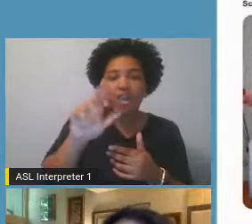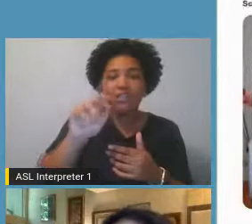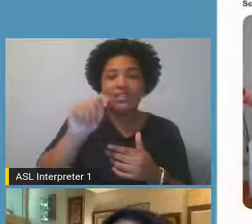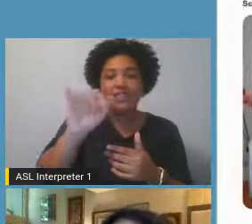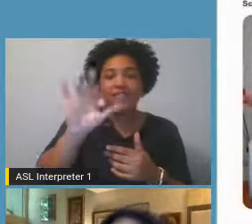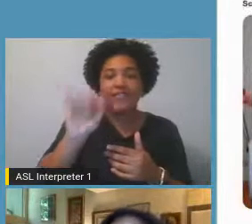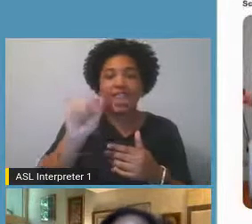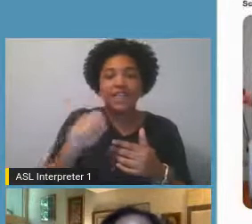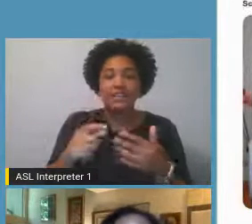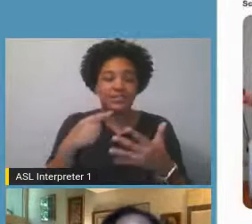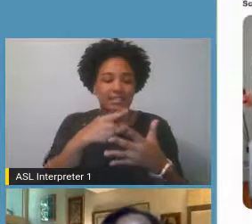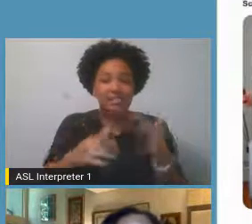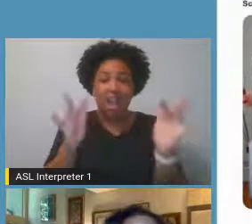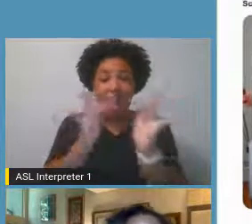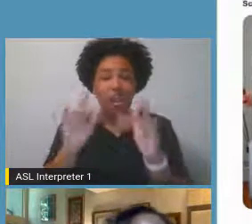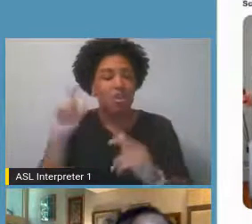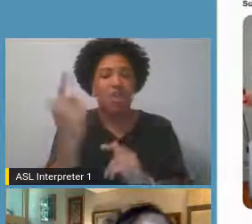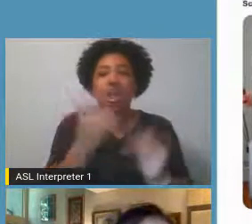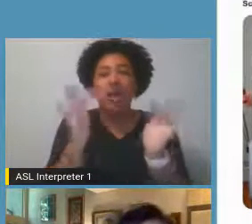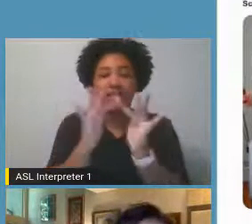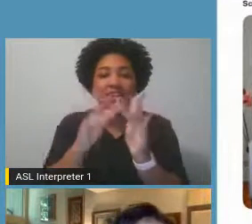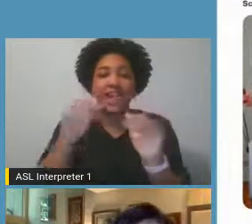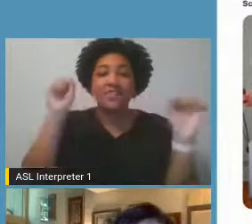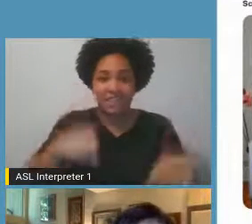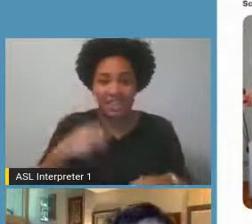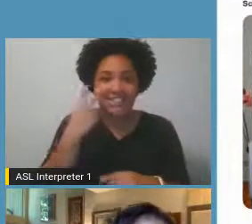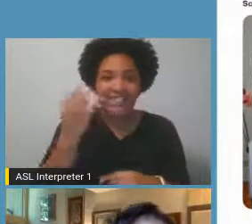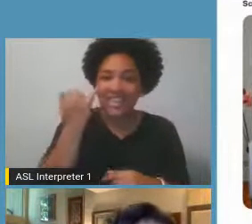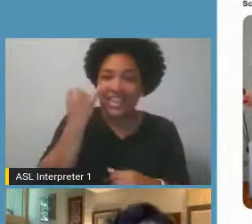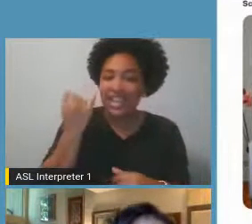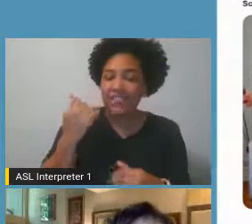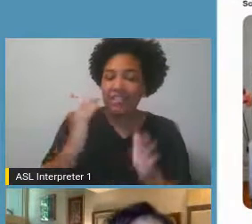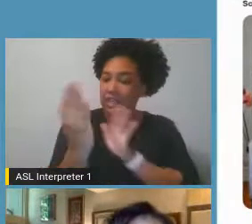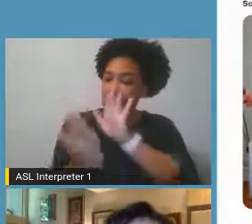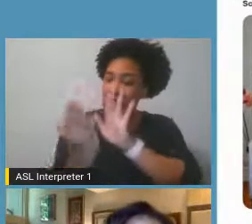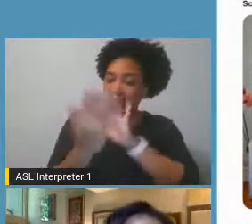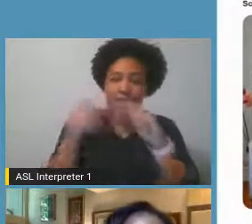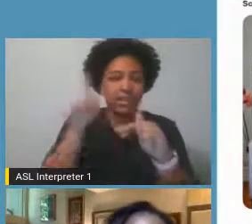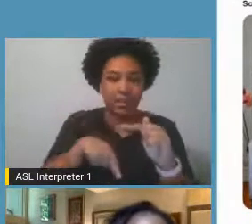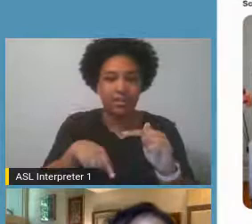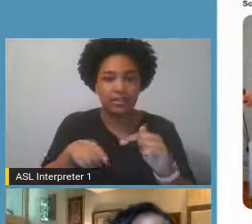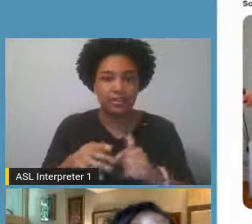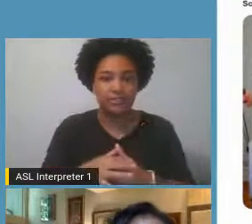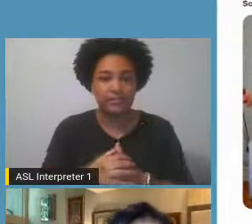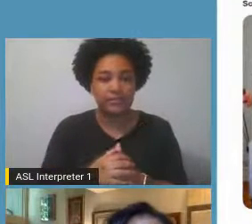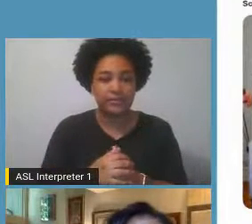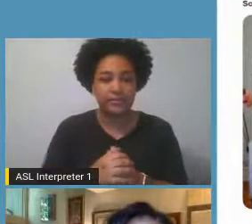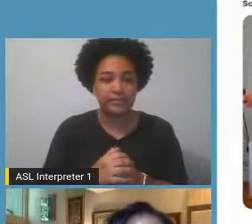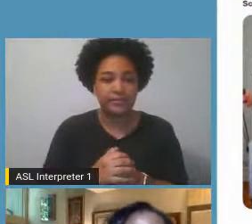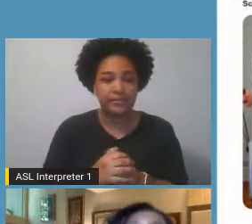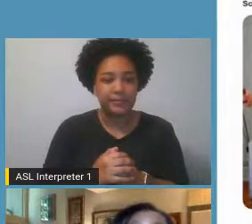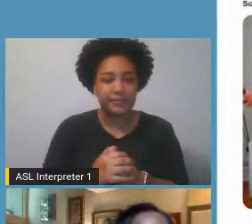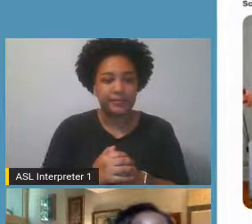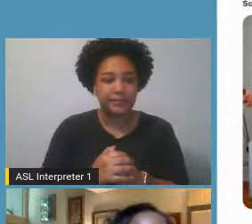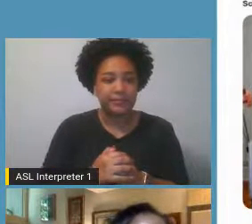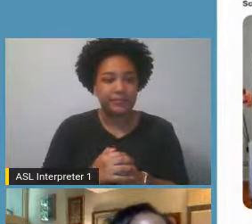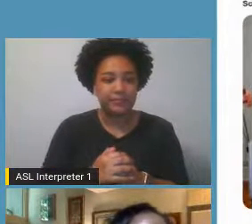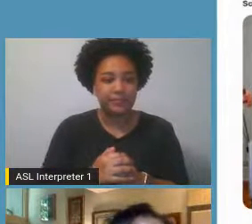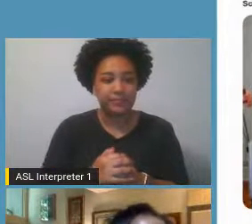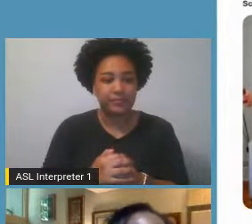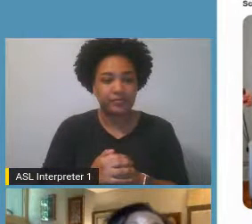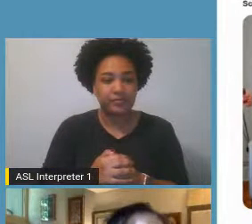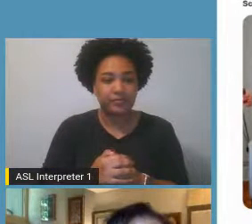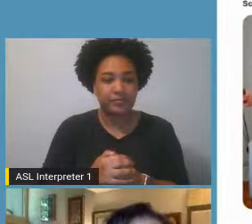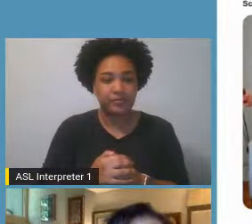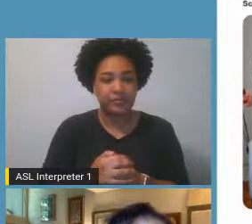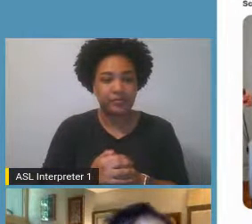the dispute about individuals coming to museums and taking selfies and the pushback to that, Well, this is